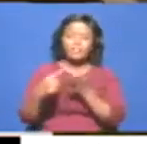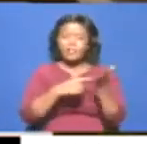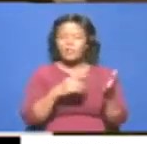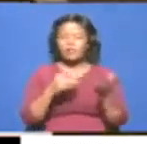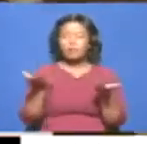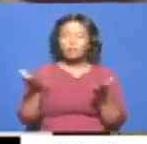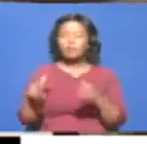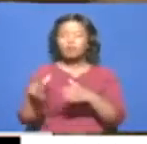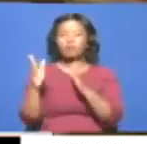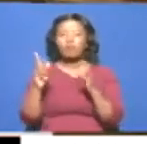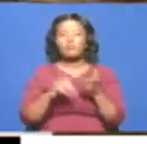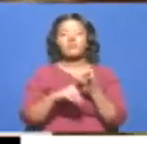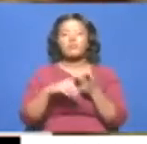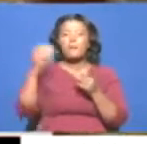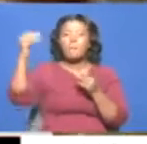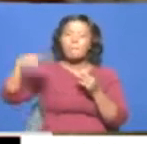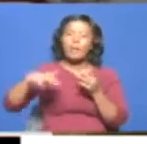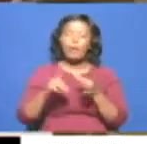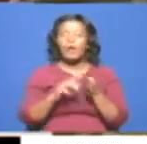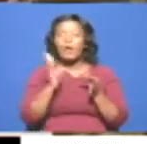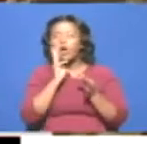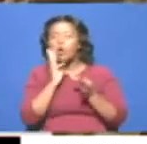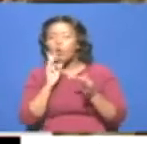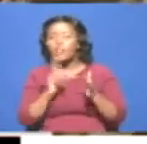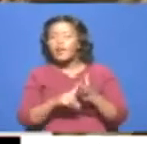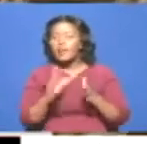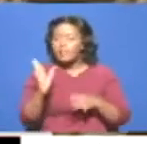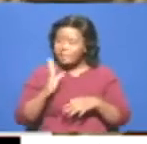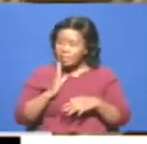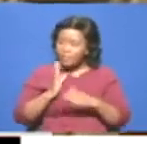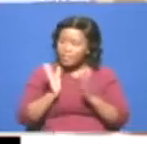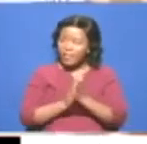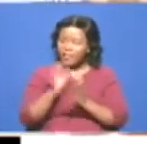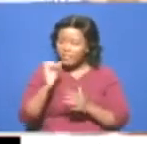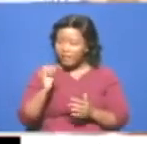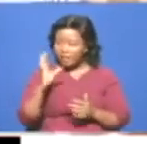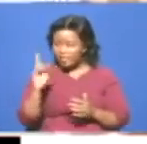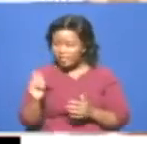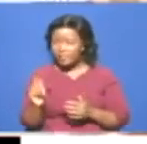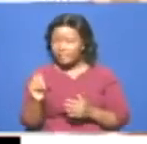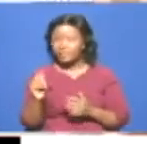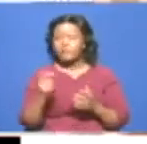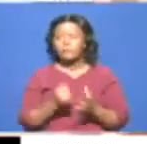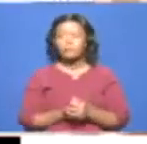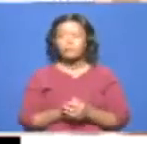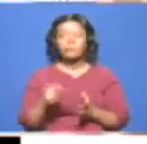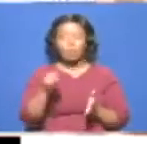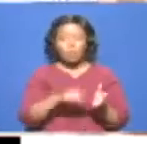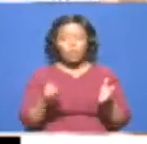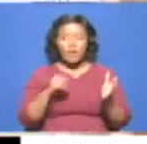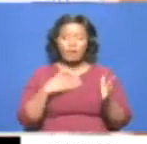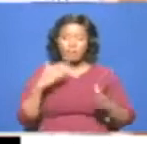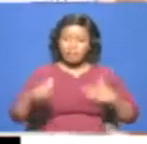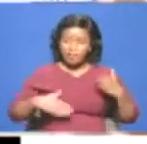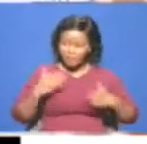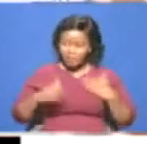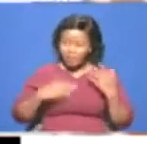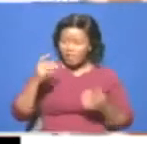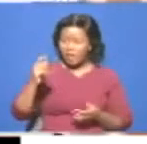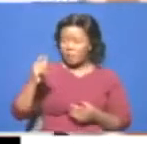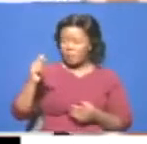power, water, security, and ICT infrastructure. We are very pleased that Tatu City is a project of